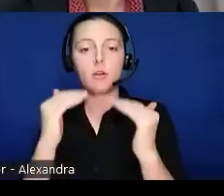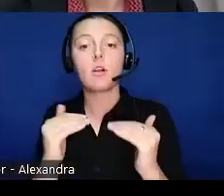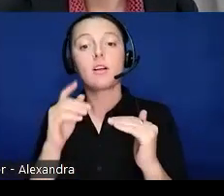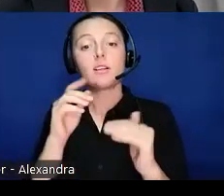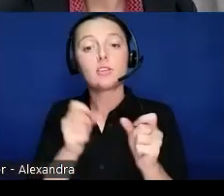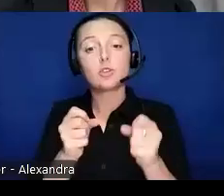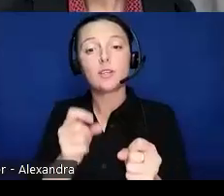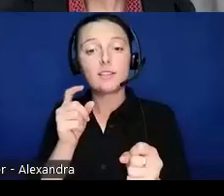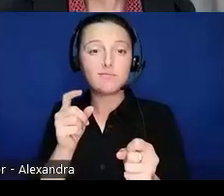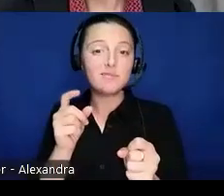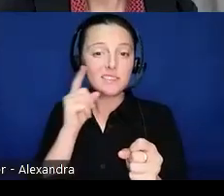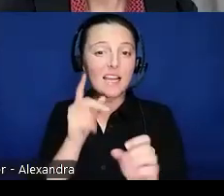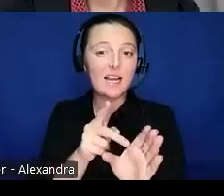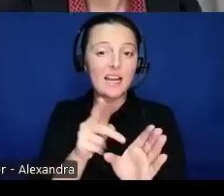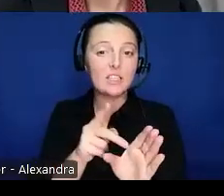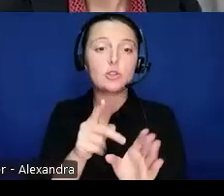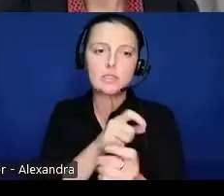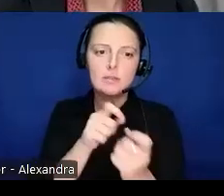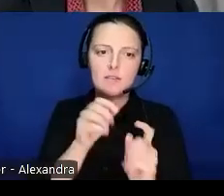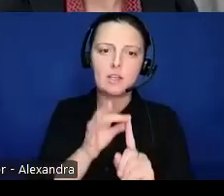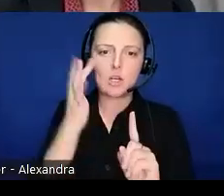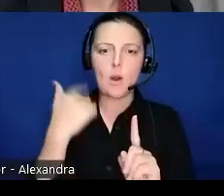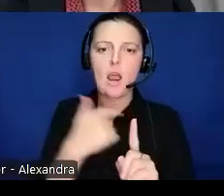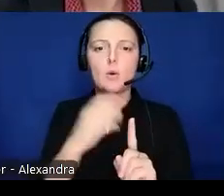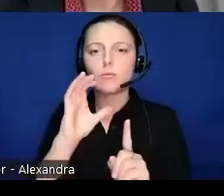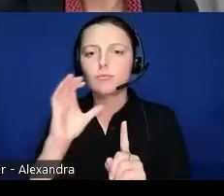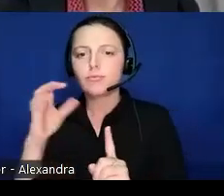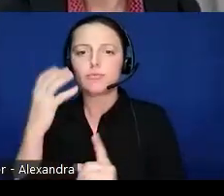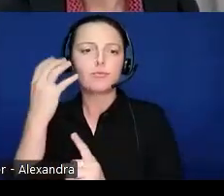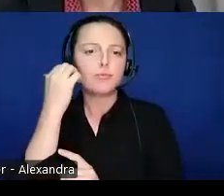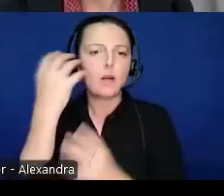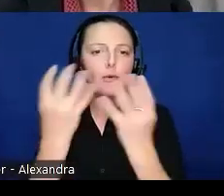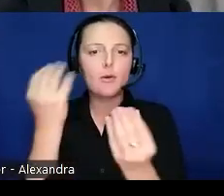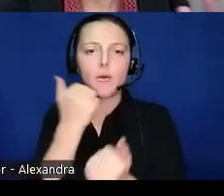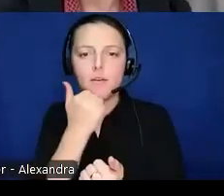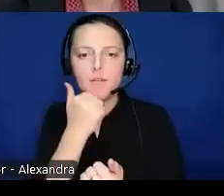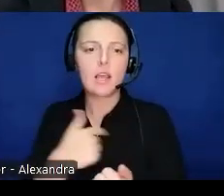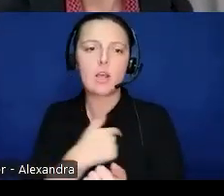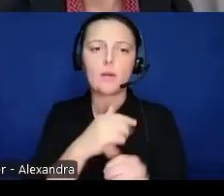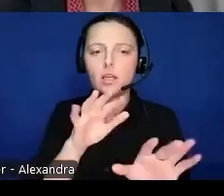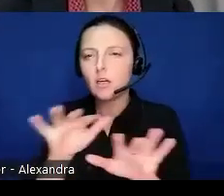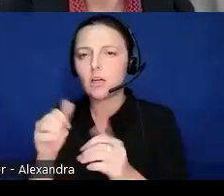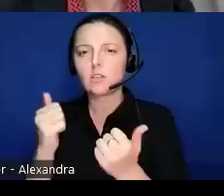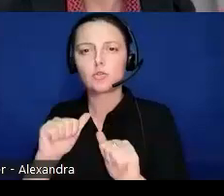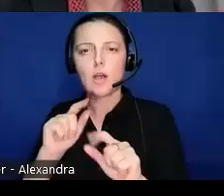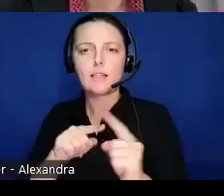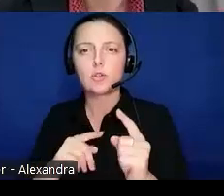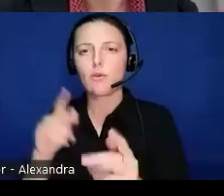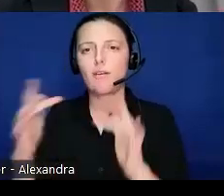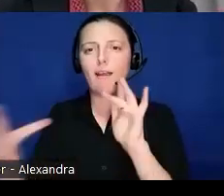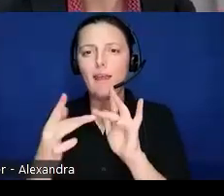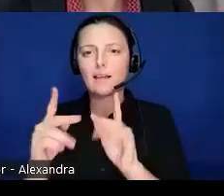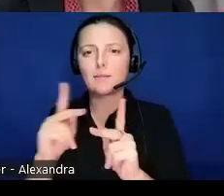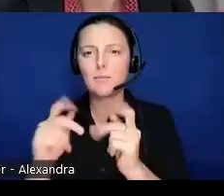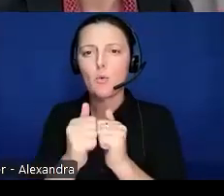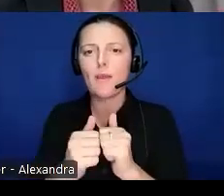people every day. We're looking for people who are experiencing homelessness and evaluating them, triaging them in the field, and trying to help them connect to care if that's what they're interested